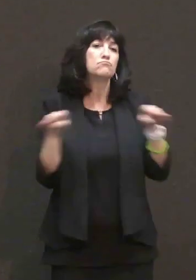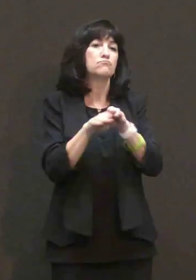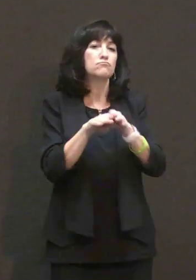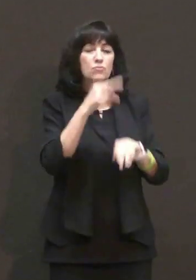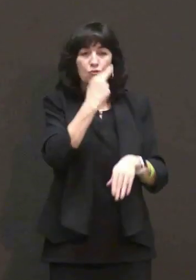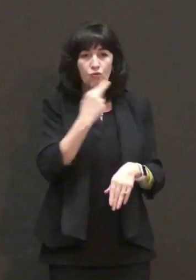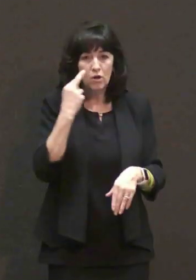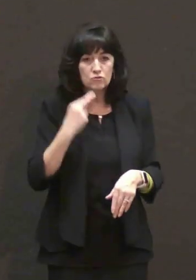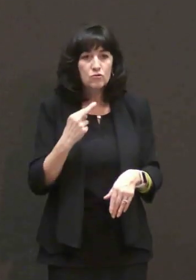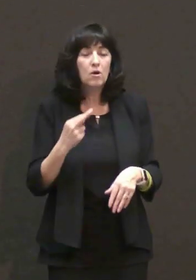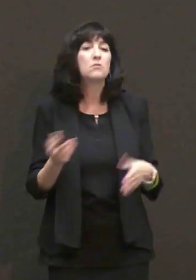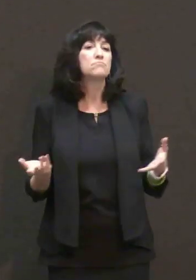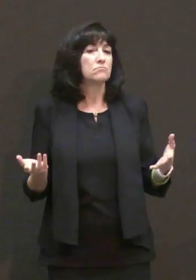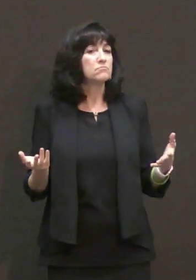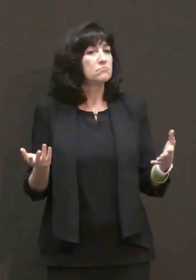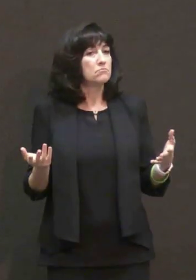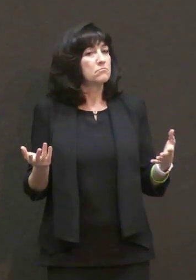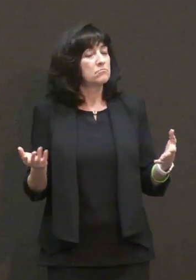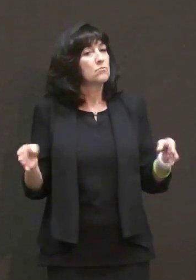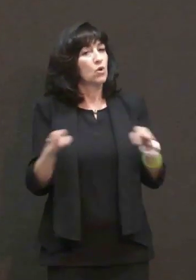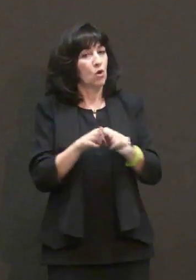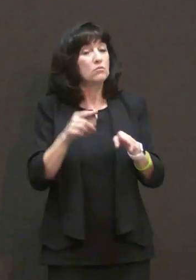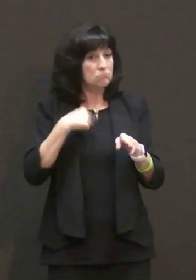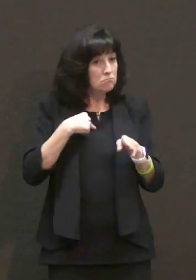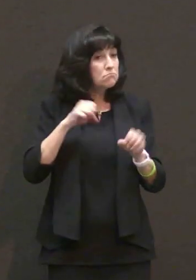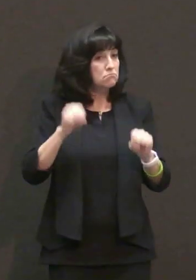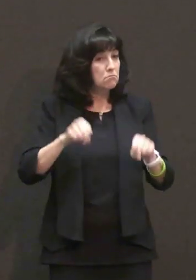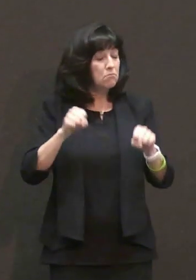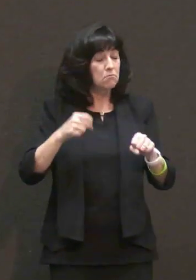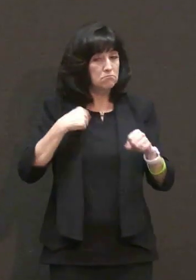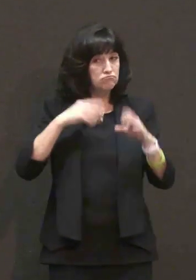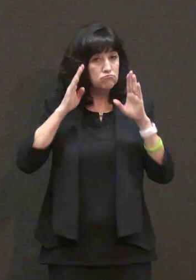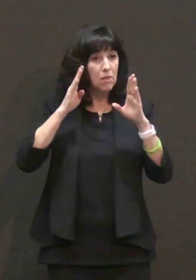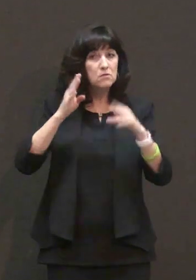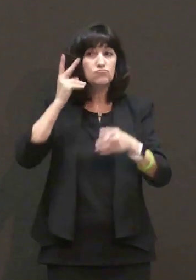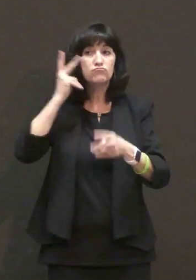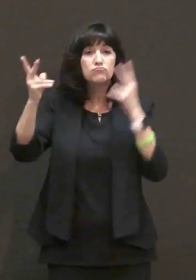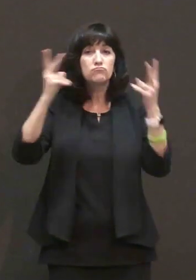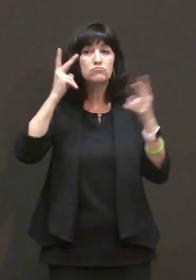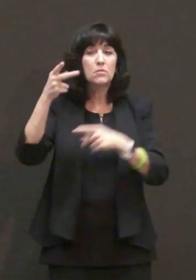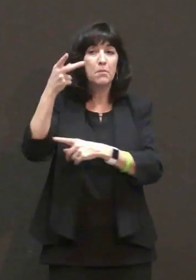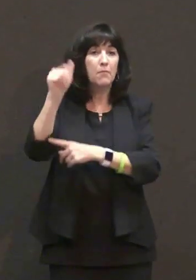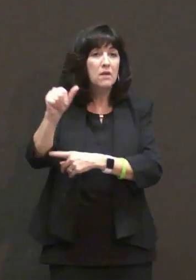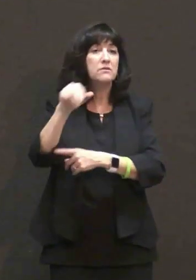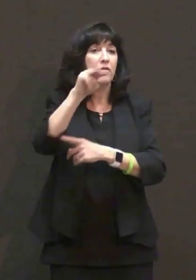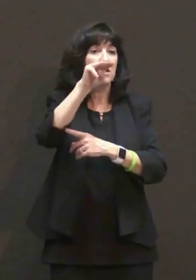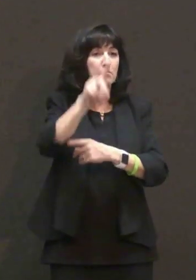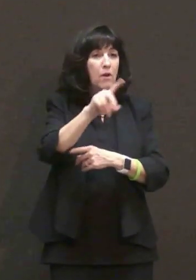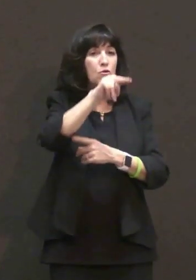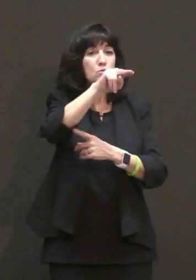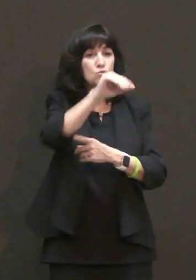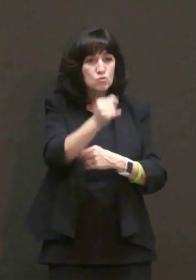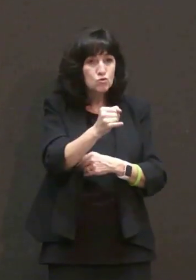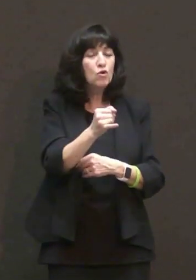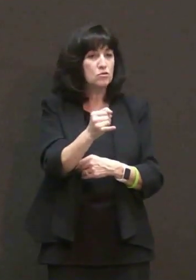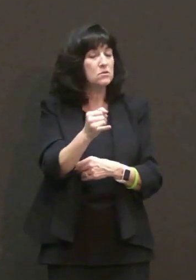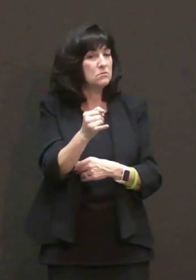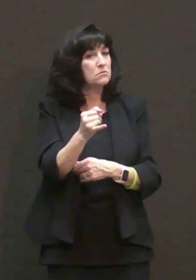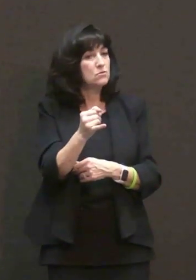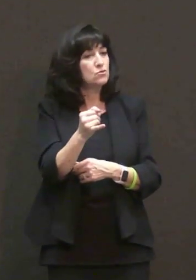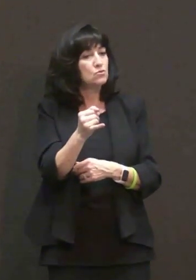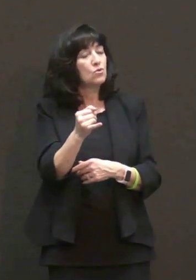was happening over the line in Pennsylvania and Maryland and over the bridge in New Jersey as well.